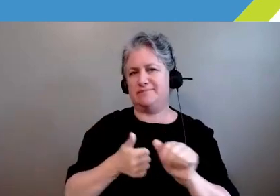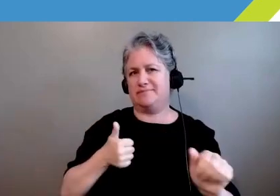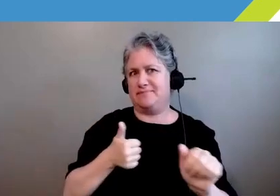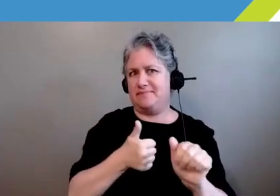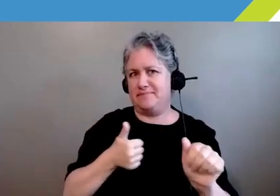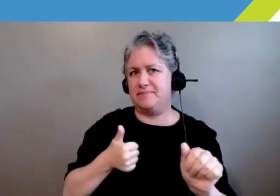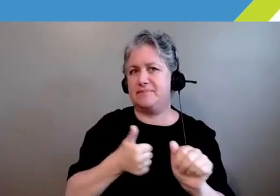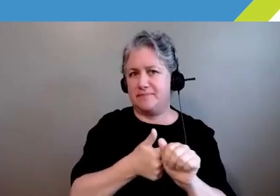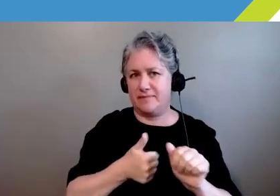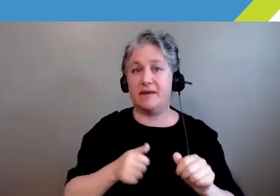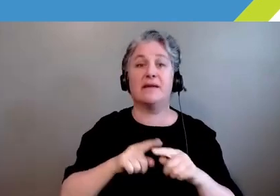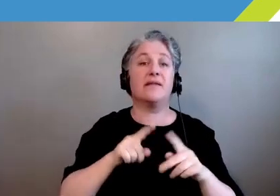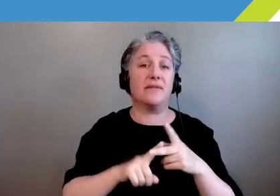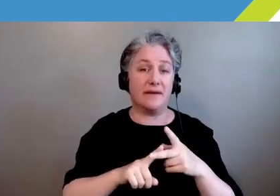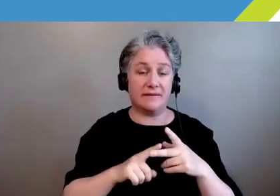And then